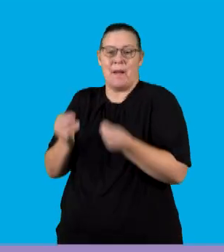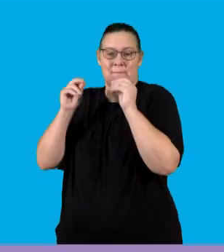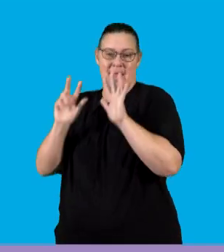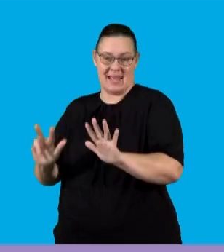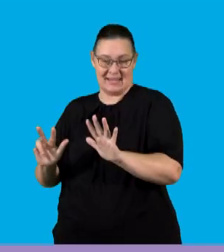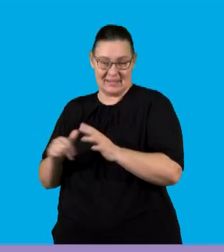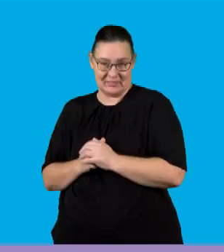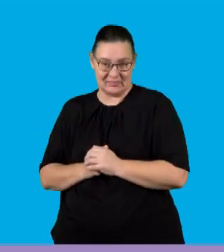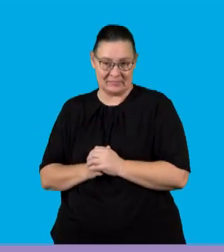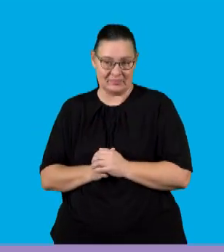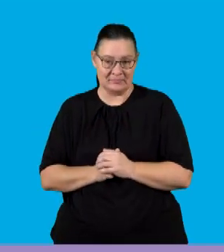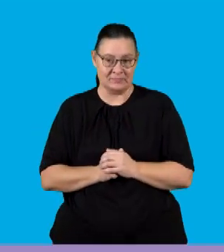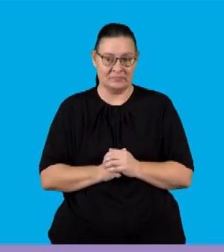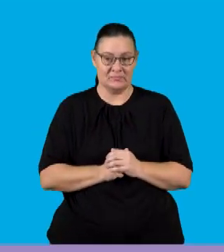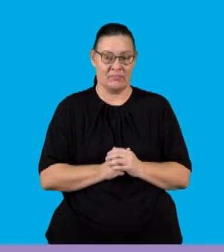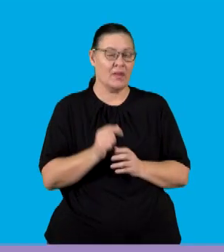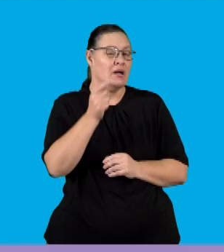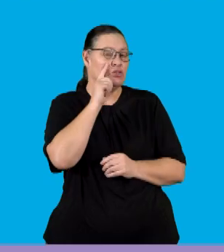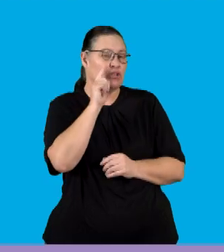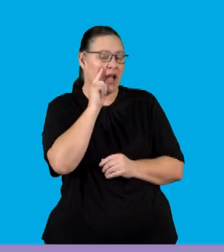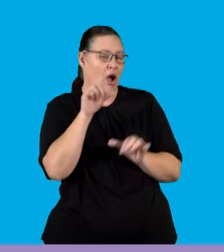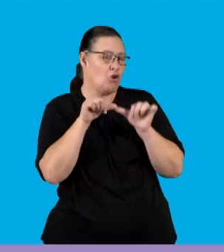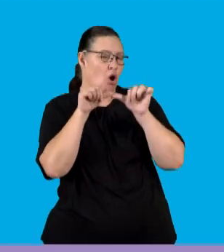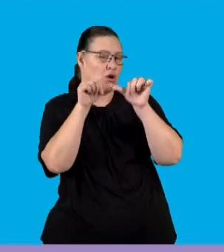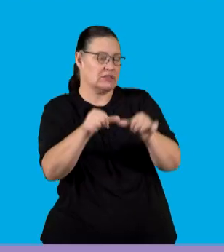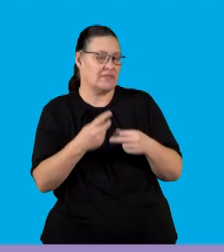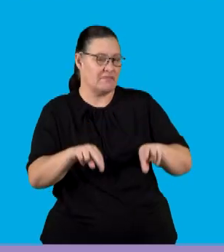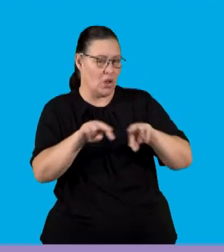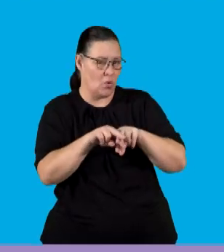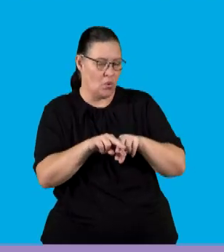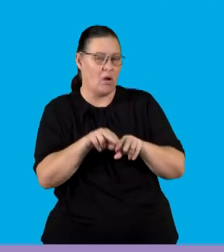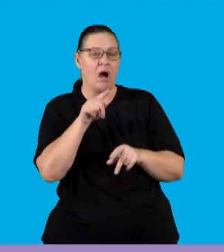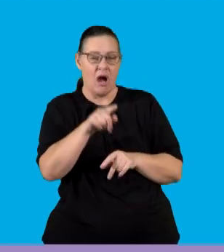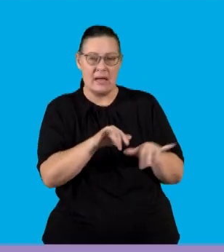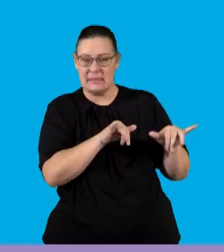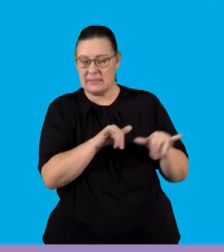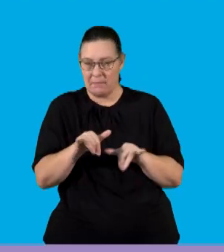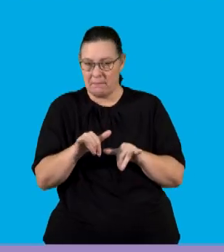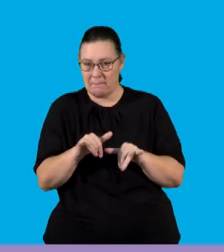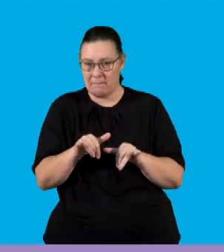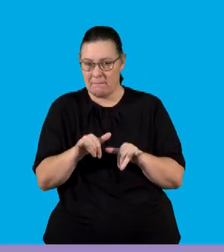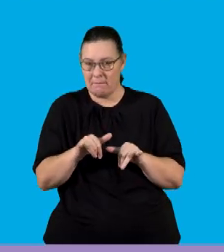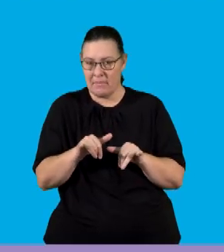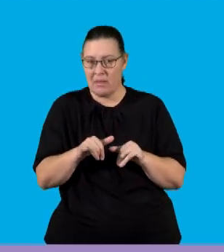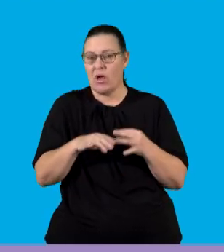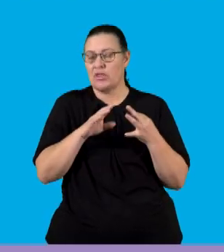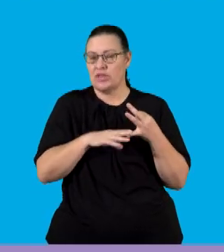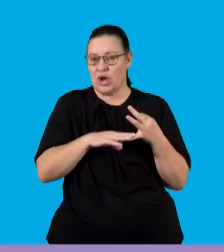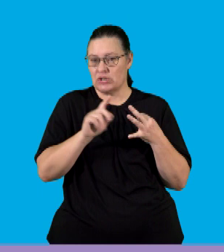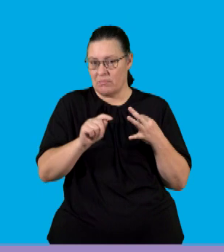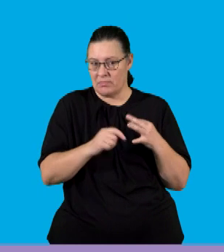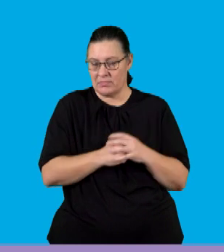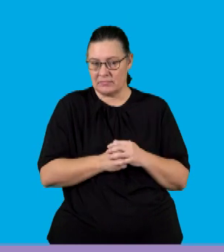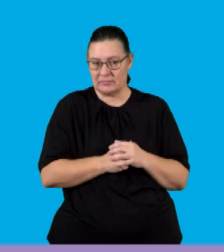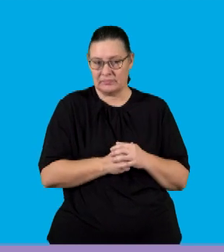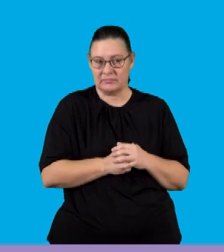that we can get to a positive 8. Let's check if that constant value that we are adding is the same with the